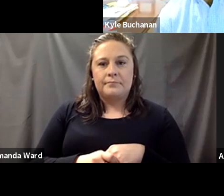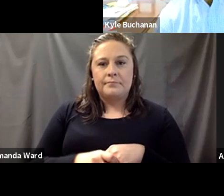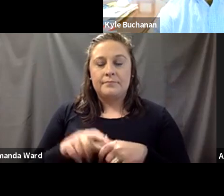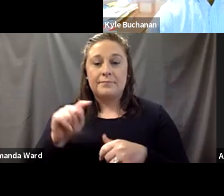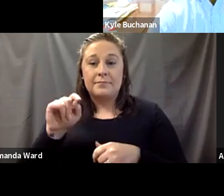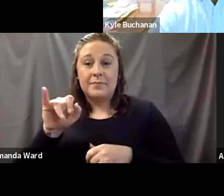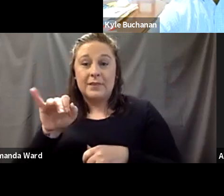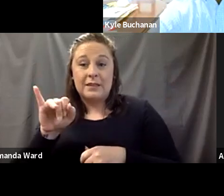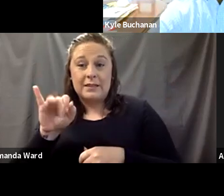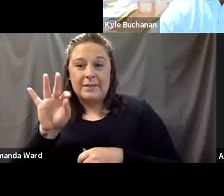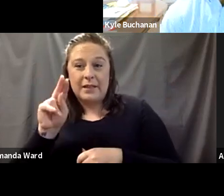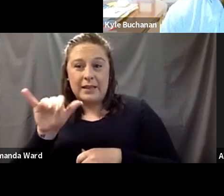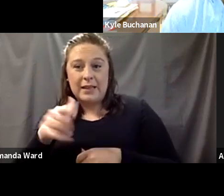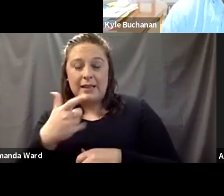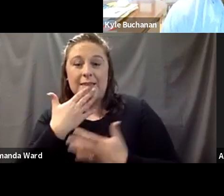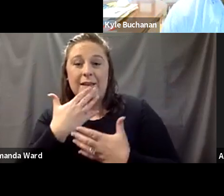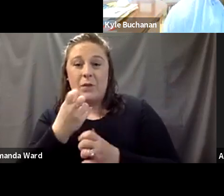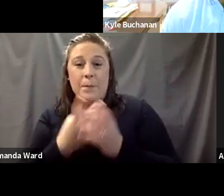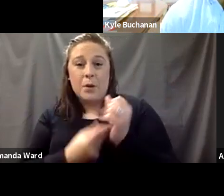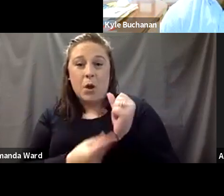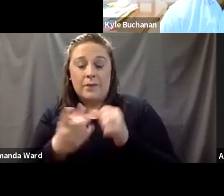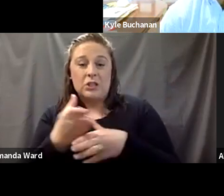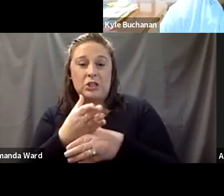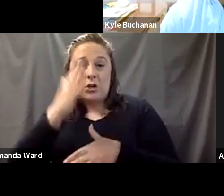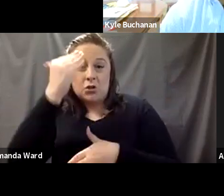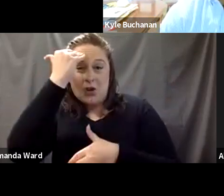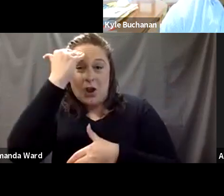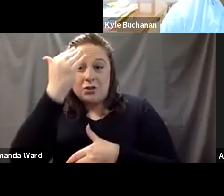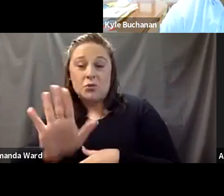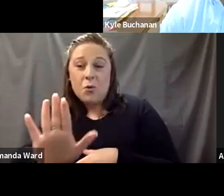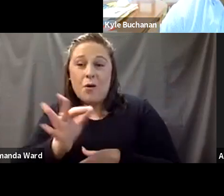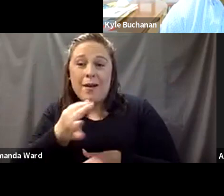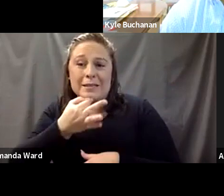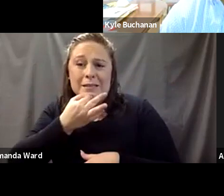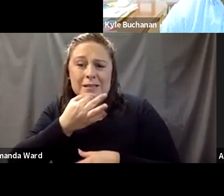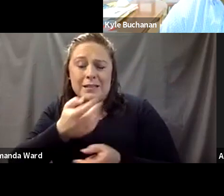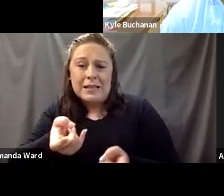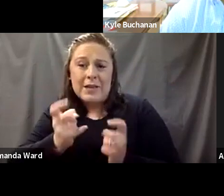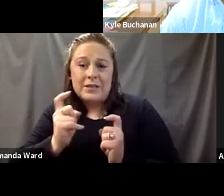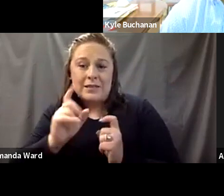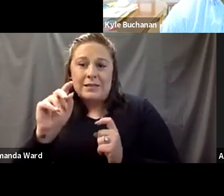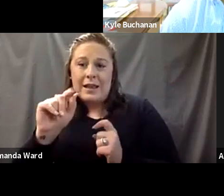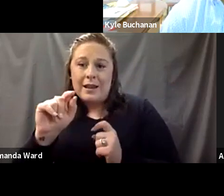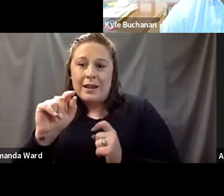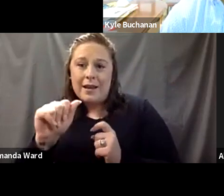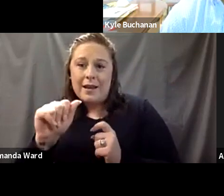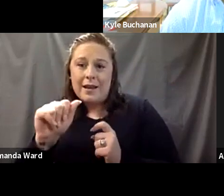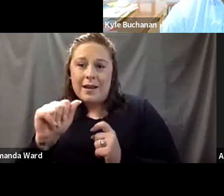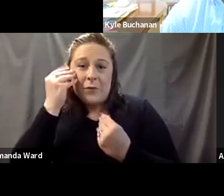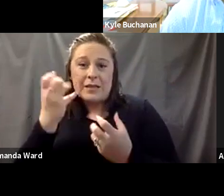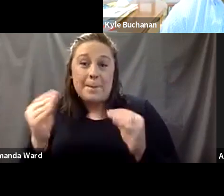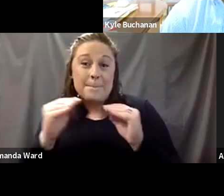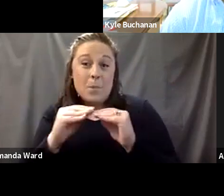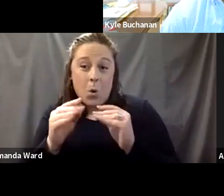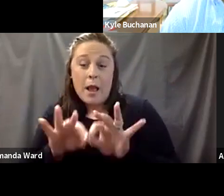Thank you again to both of you guys for sharing your knowledge, your expertise, giving us data, information, and I think even more